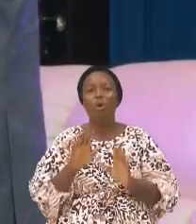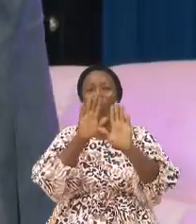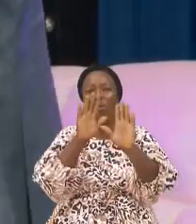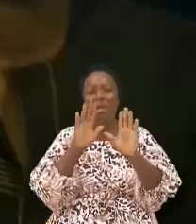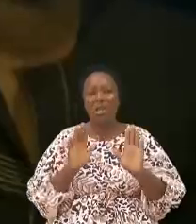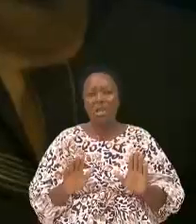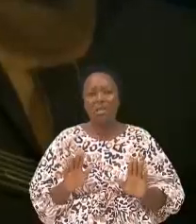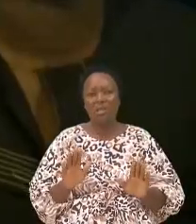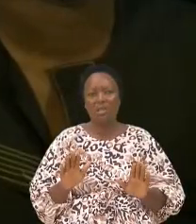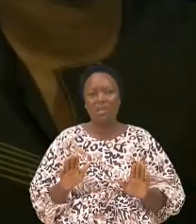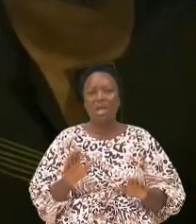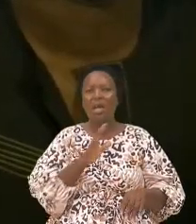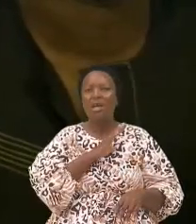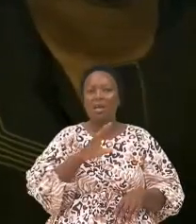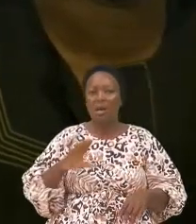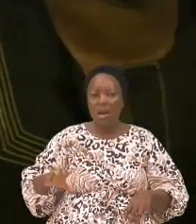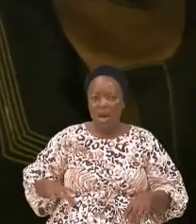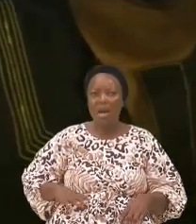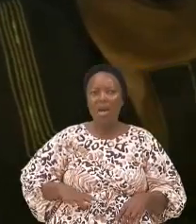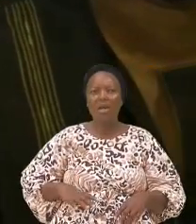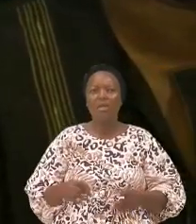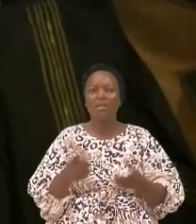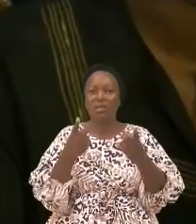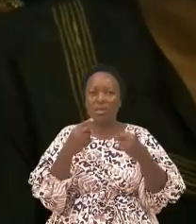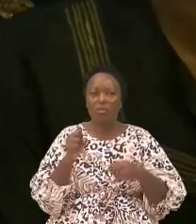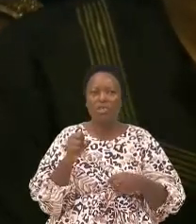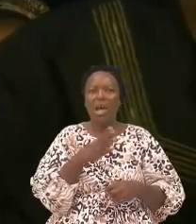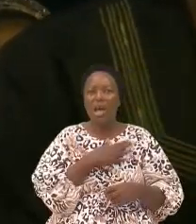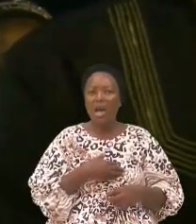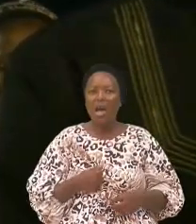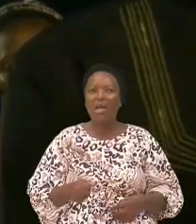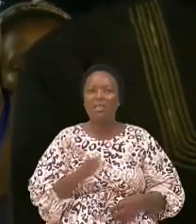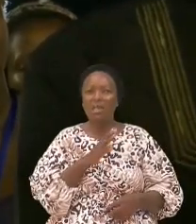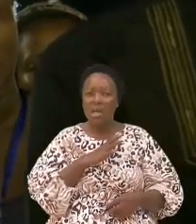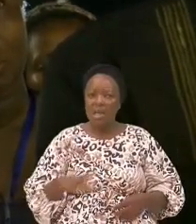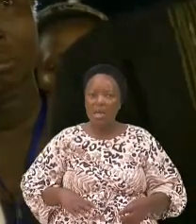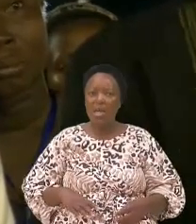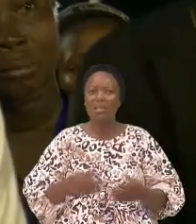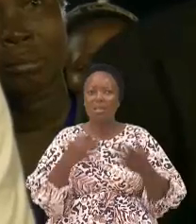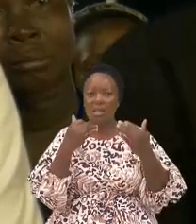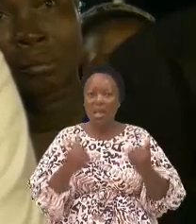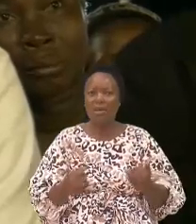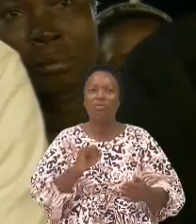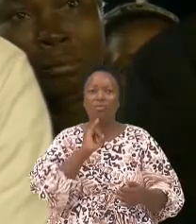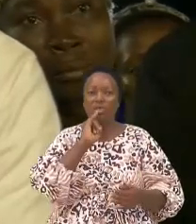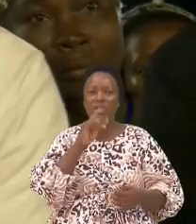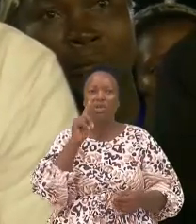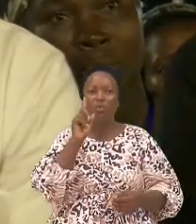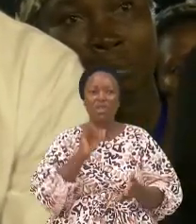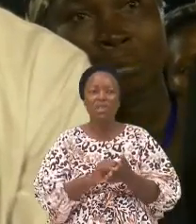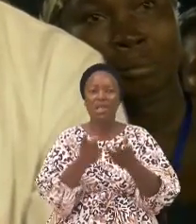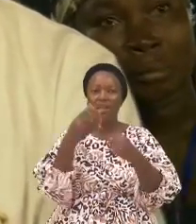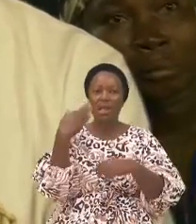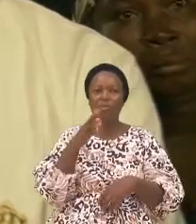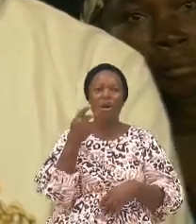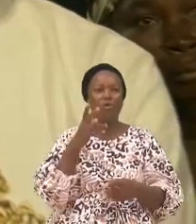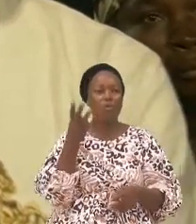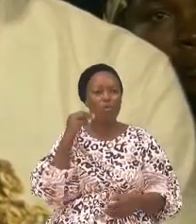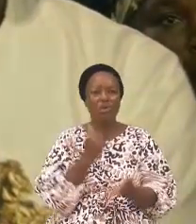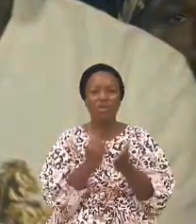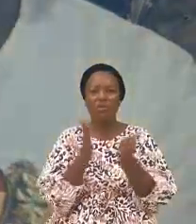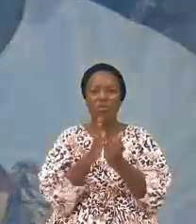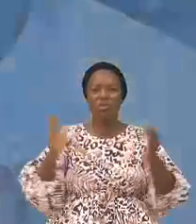New Testament, glory, wonders. Christ comes, and Christ now is